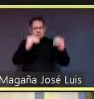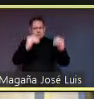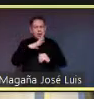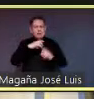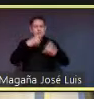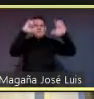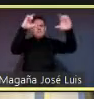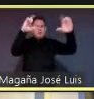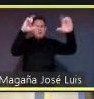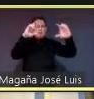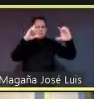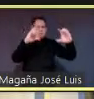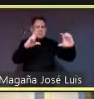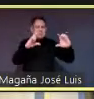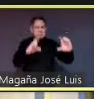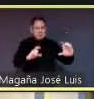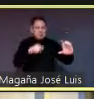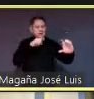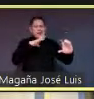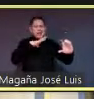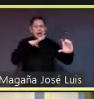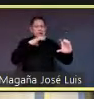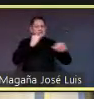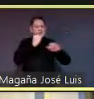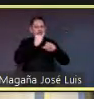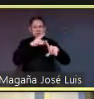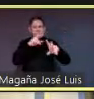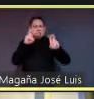subject-by-subject basis, both.